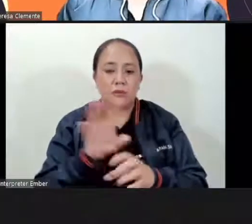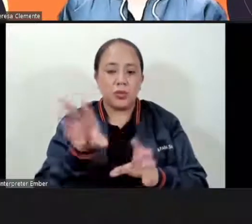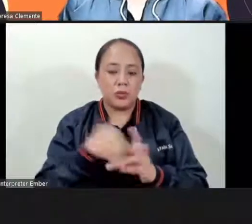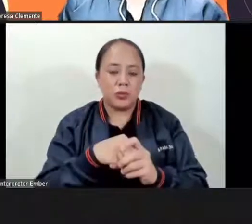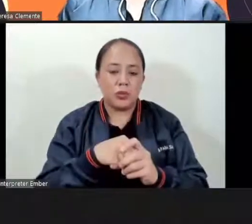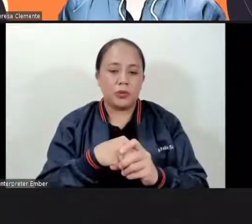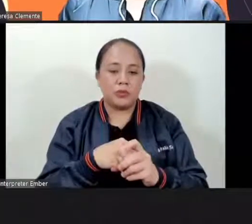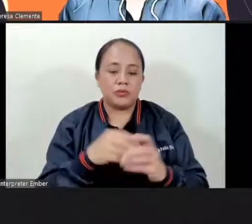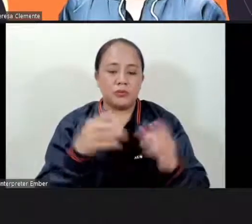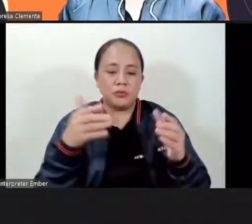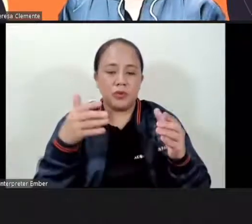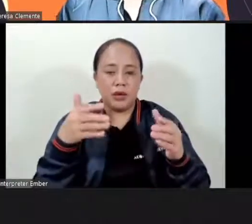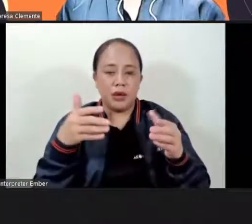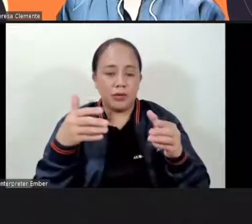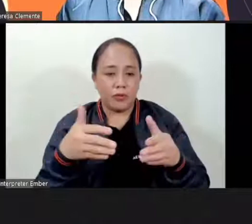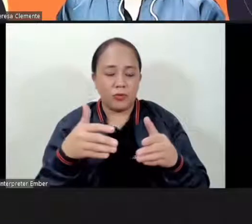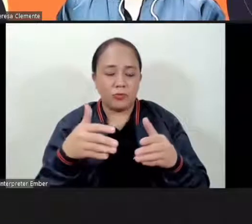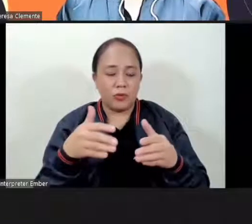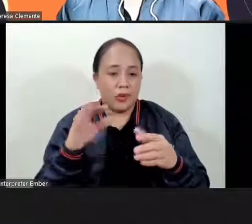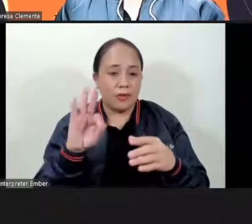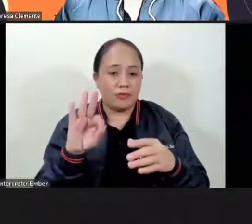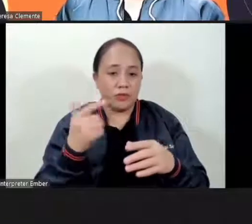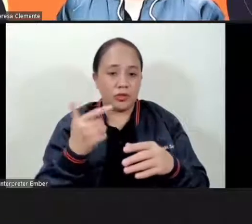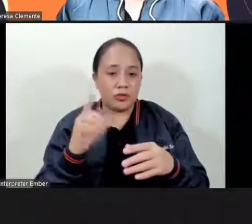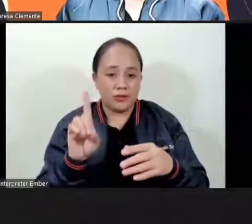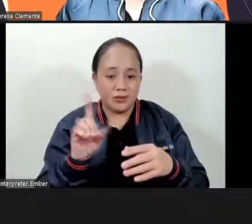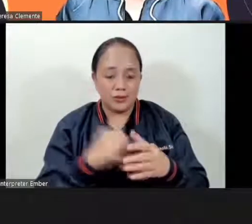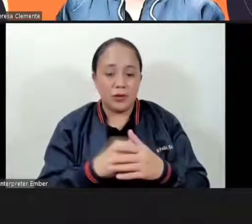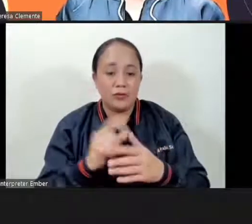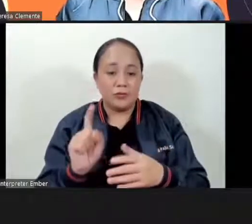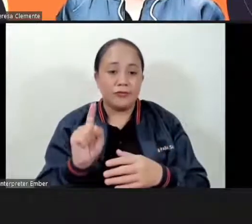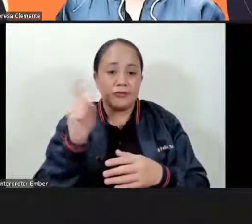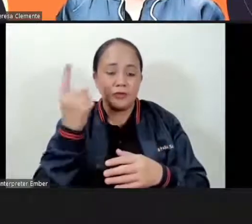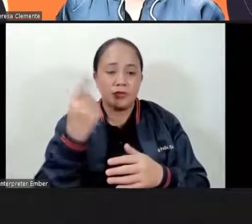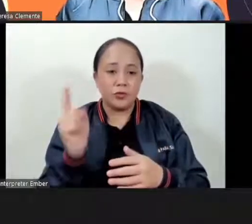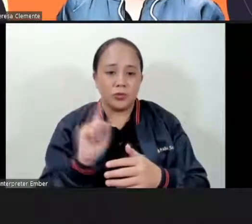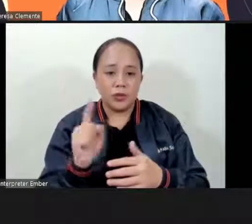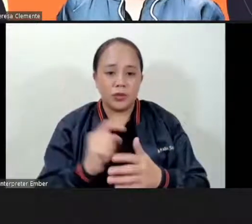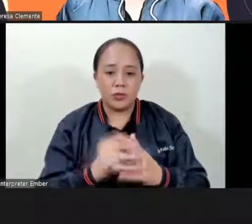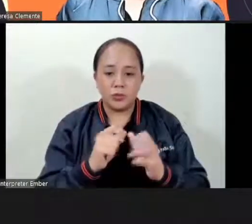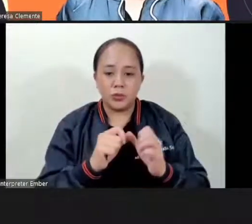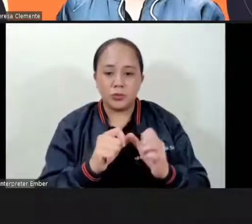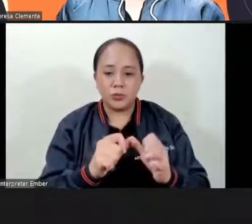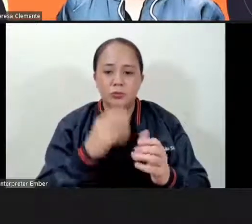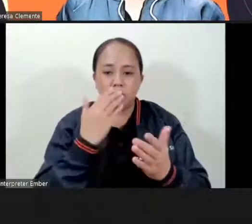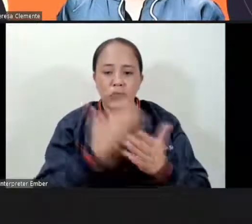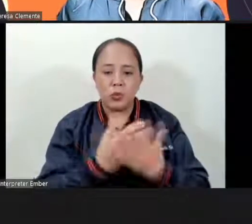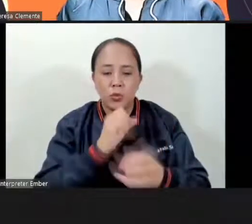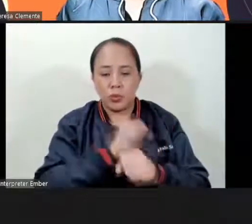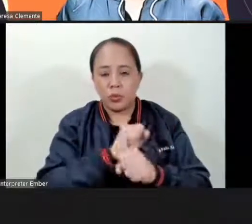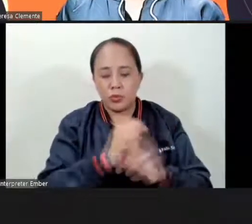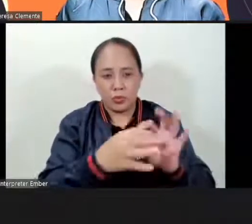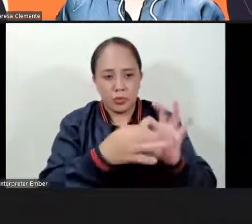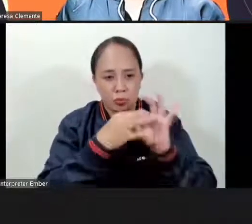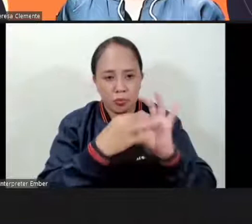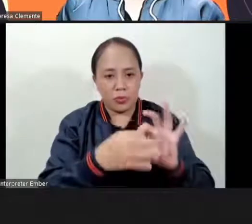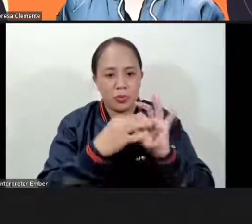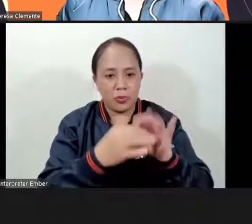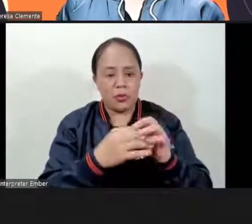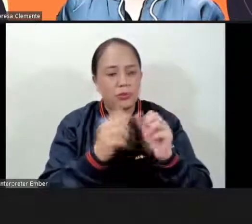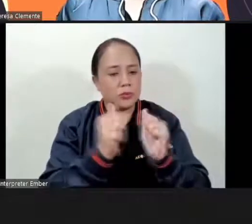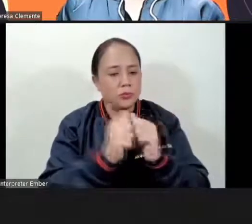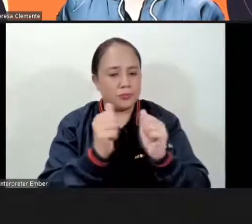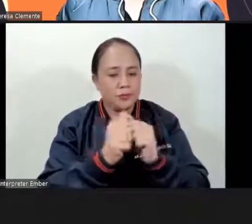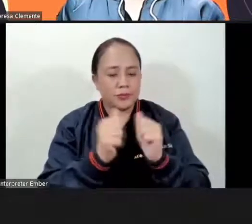focus group discussion, ang talagang una sa lahat is they maintain a very good working relationship with